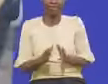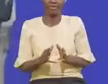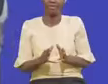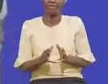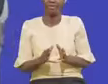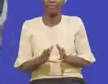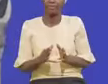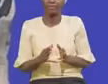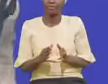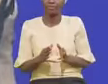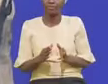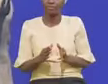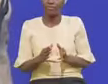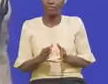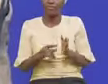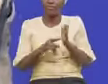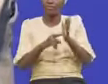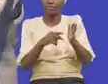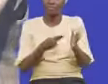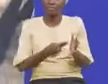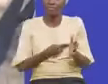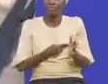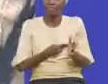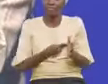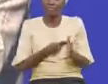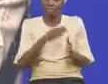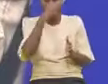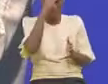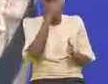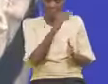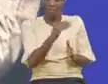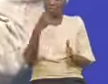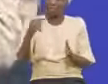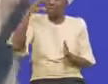Otsa vulela de o de vulela fiami.